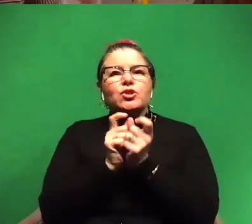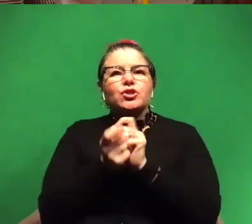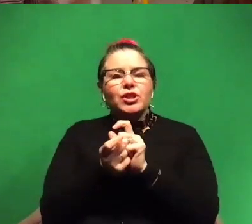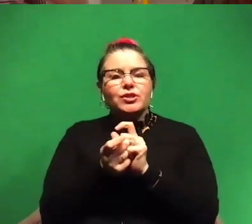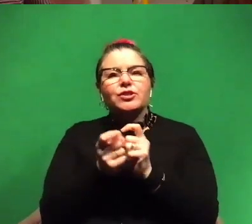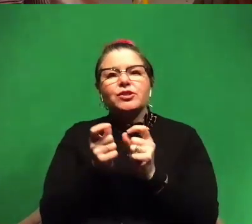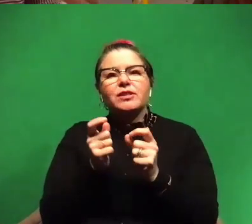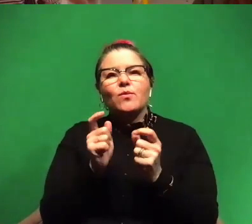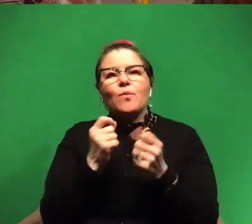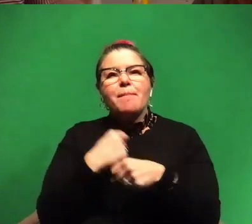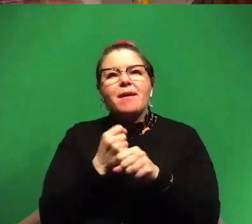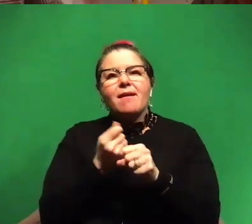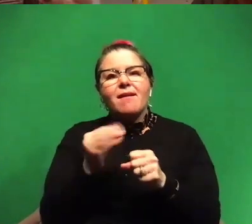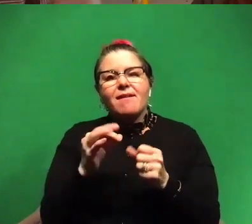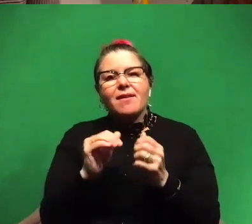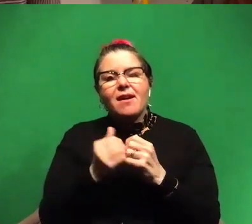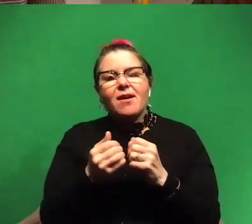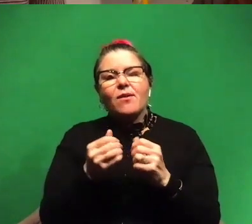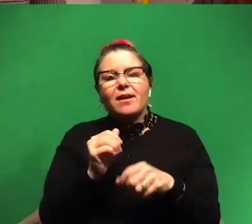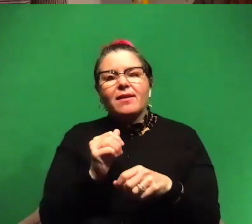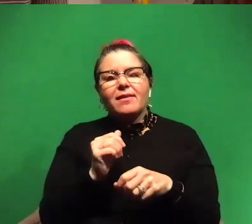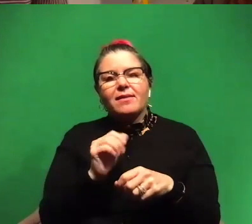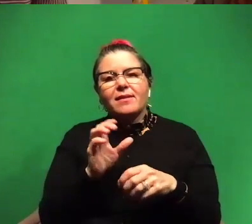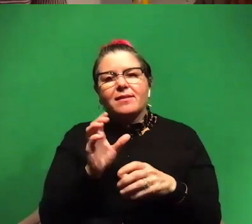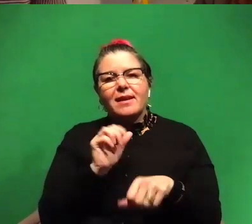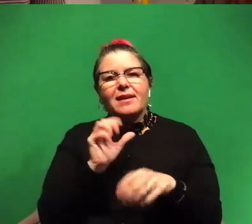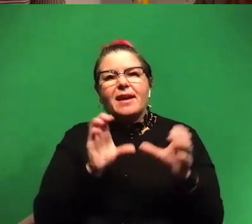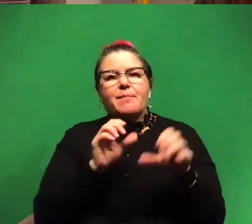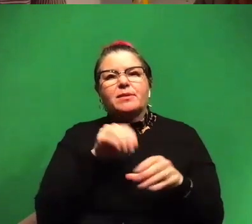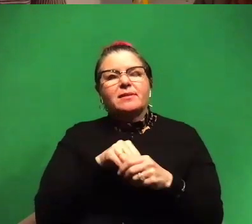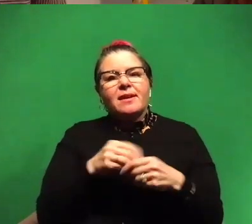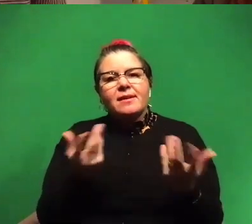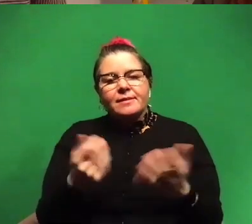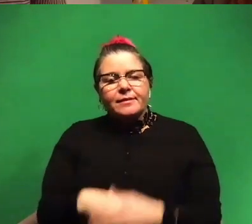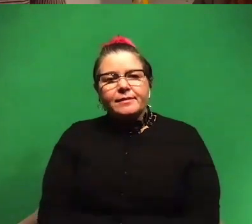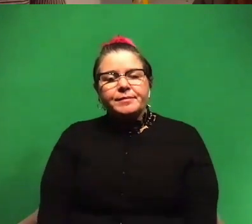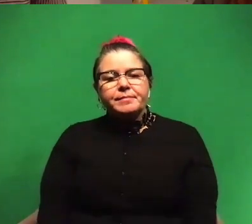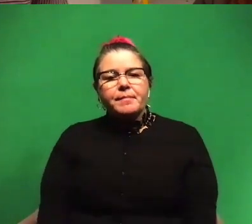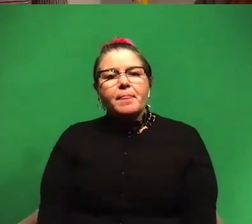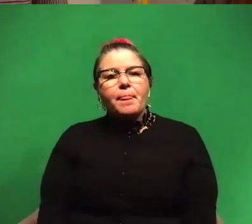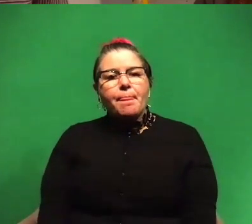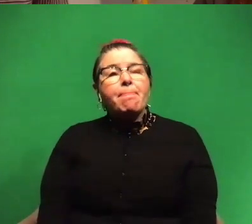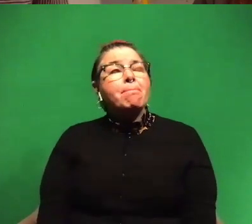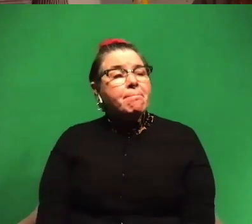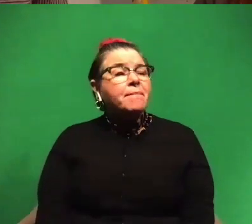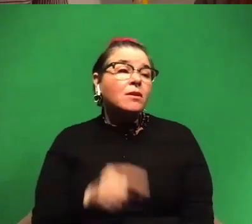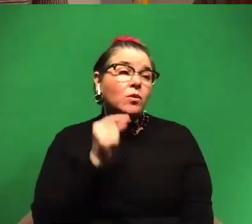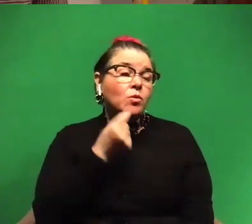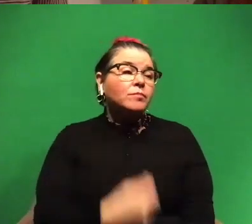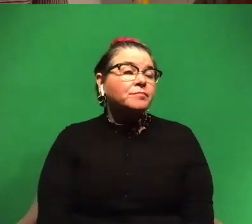the composition of some of the makeup of some of it. Yeah. Cool.